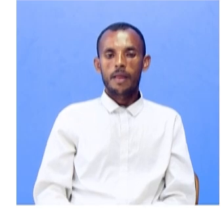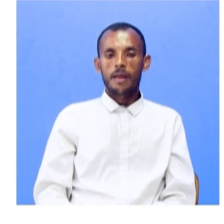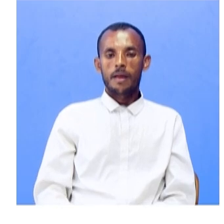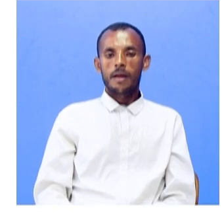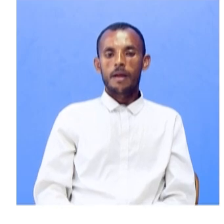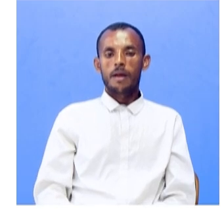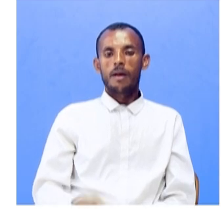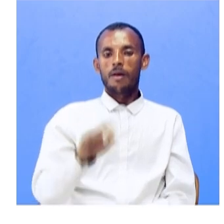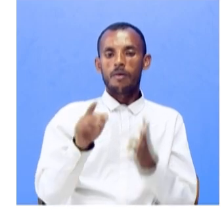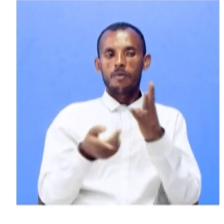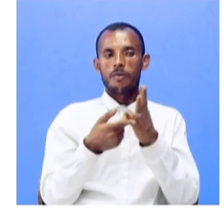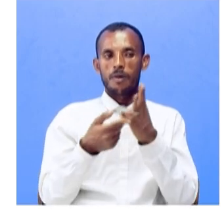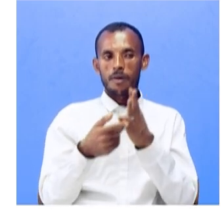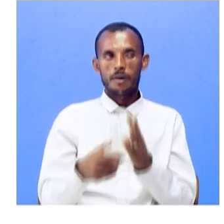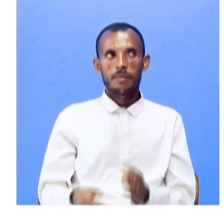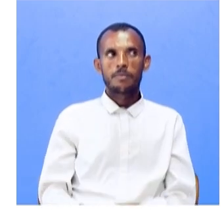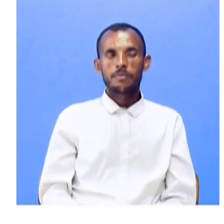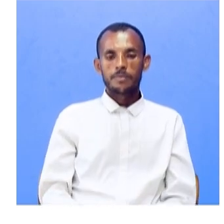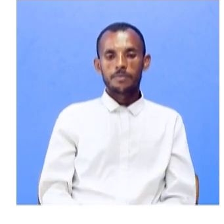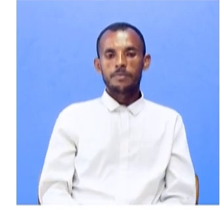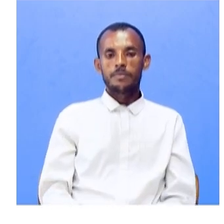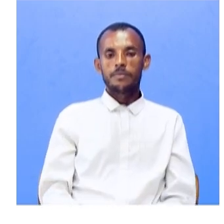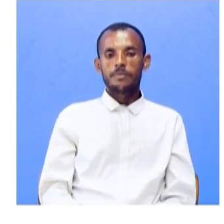One more question.